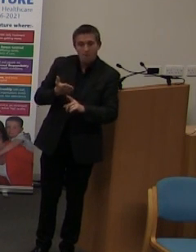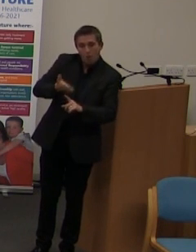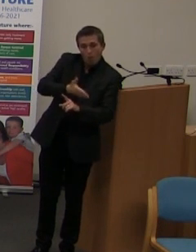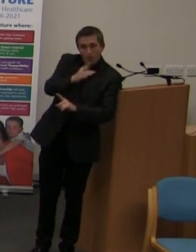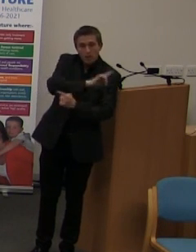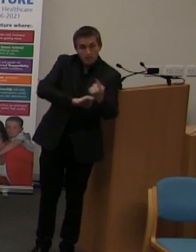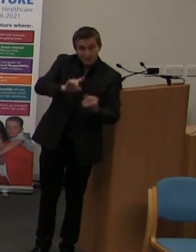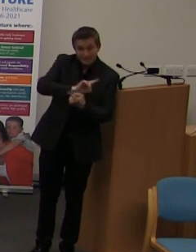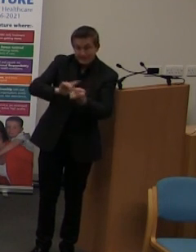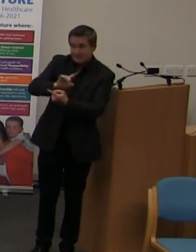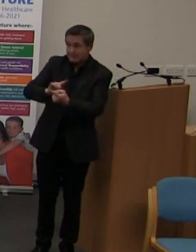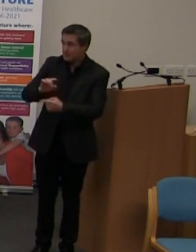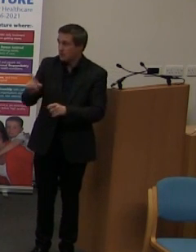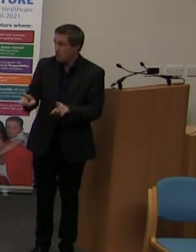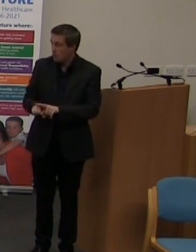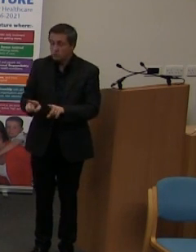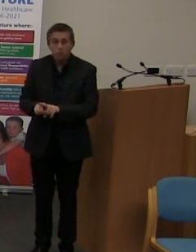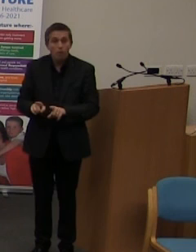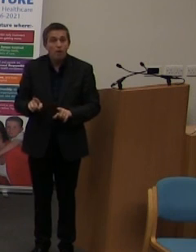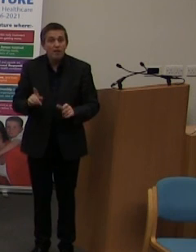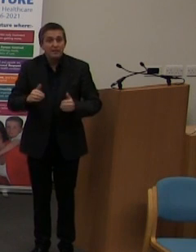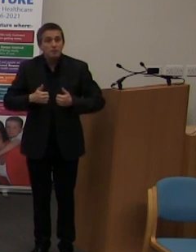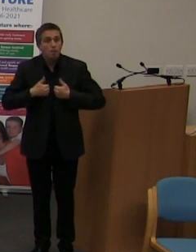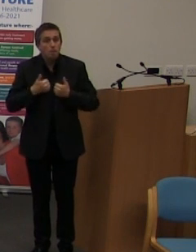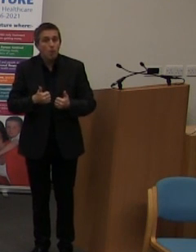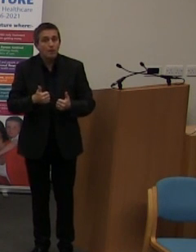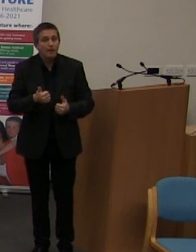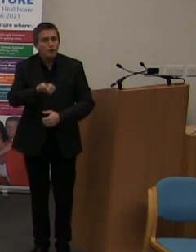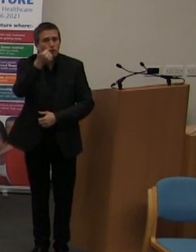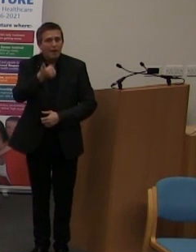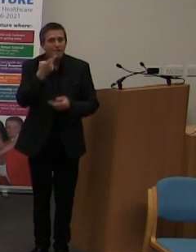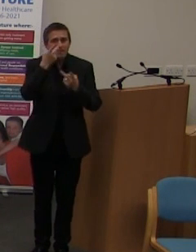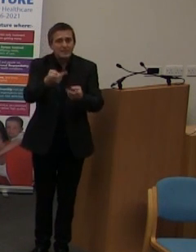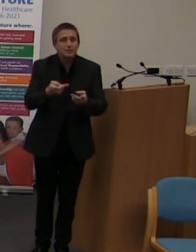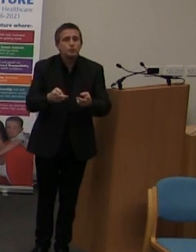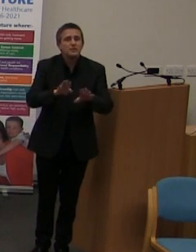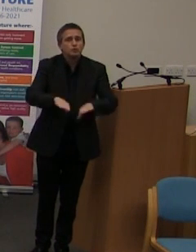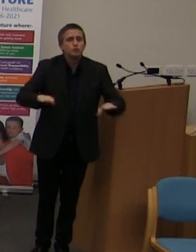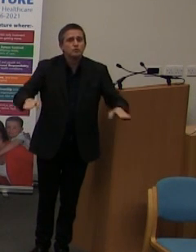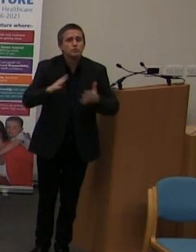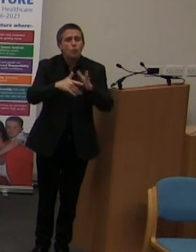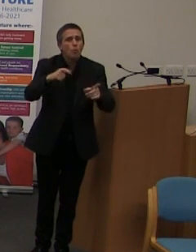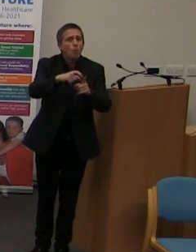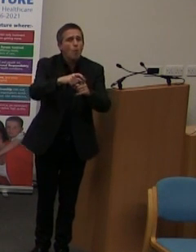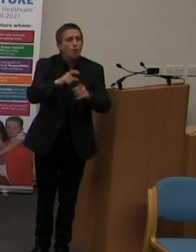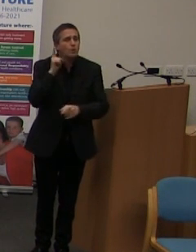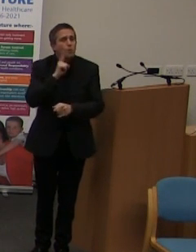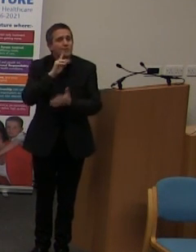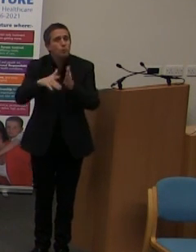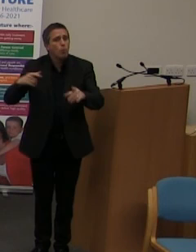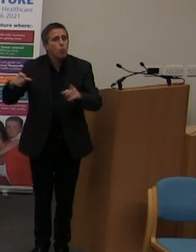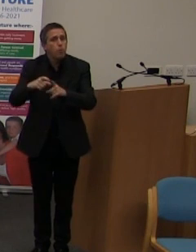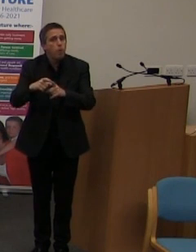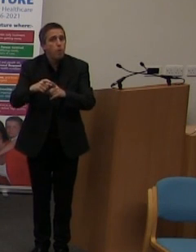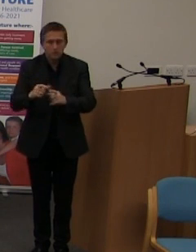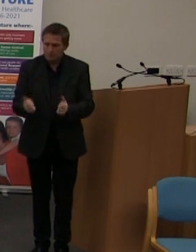so far, and I should have pointed out as well, this morning we had a really fantastic visit to the paediatric ward at the Women and Children's Unit as well, so we're